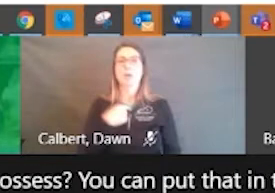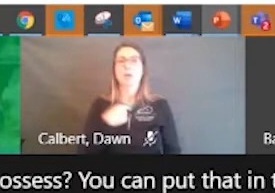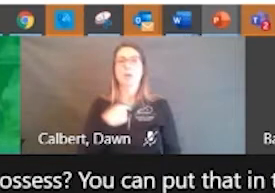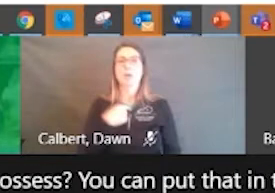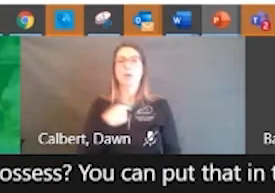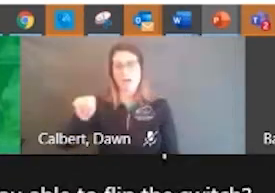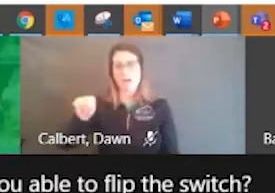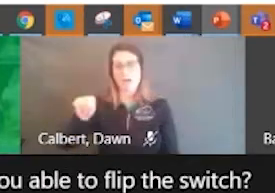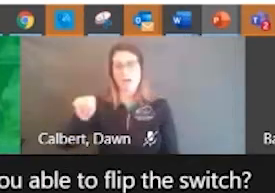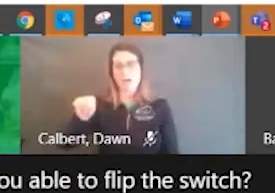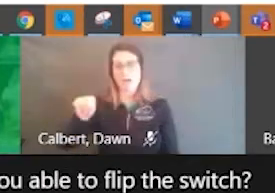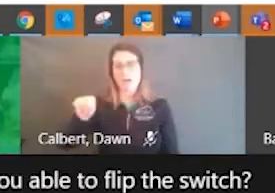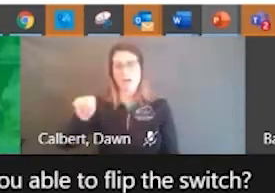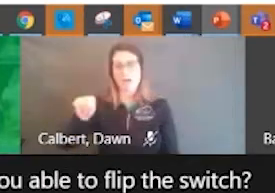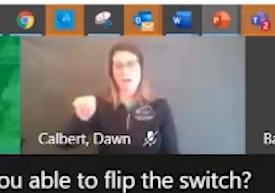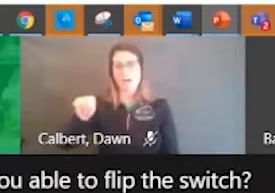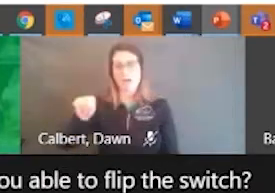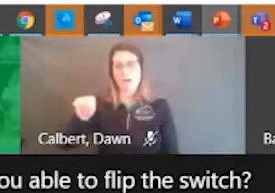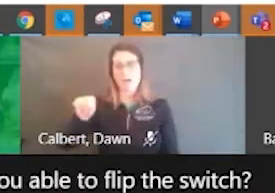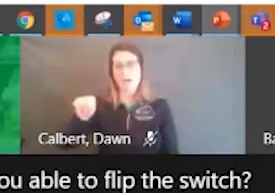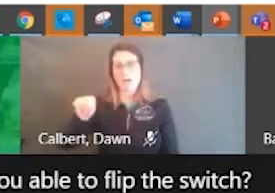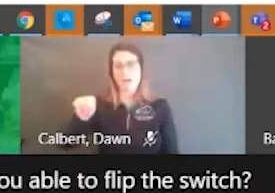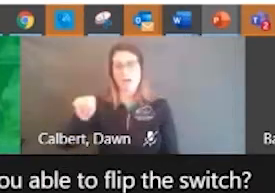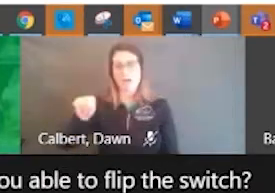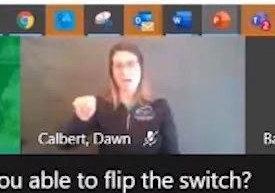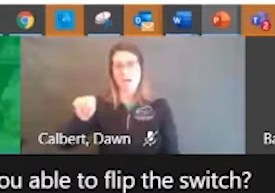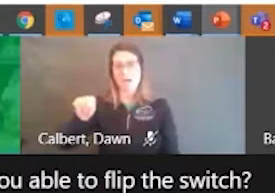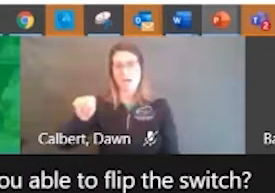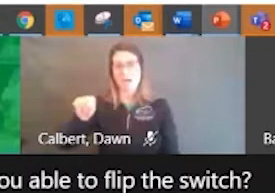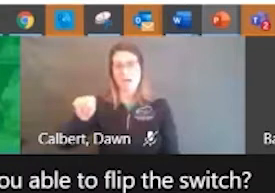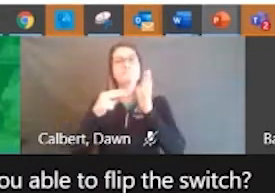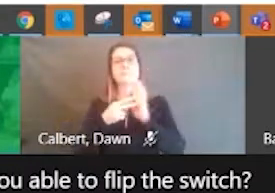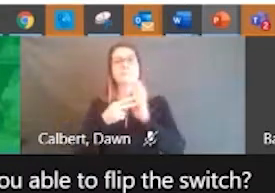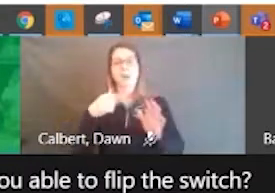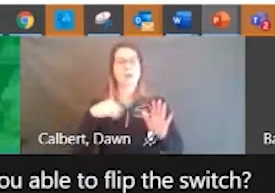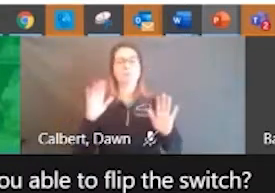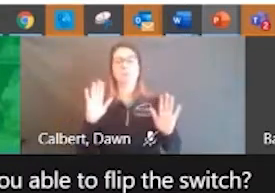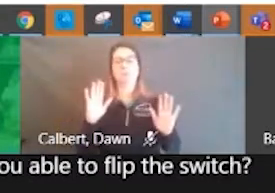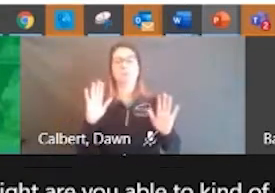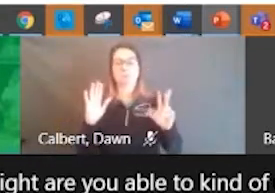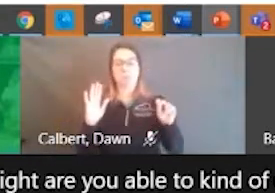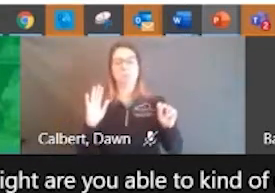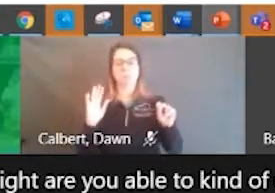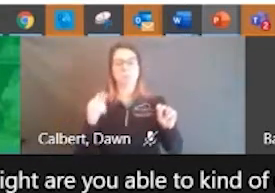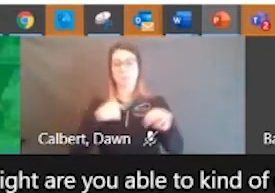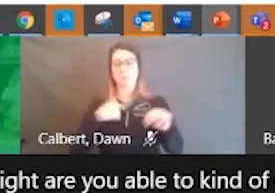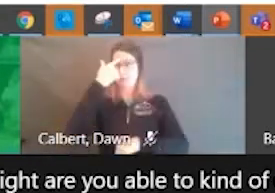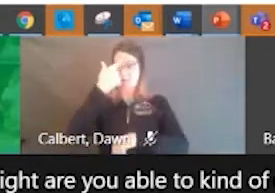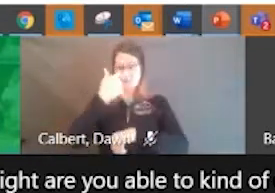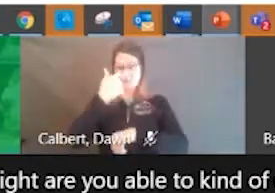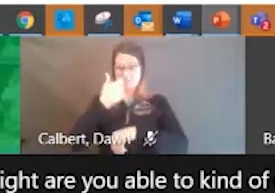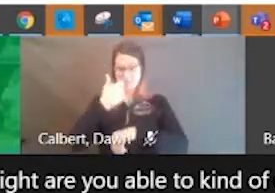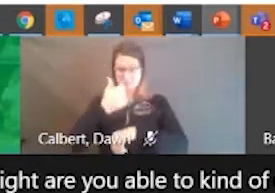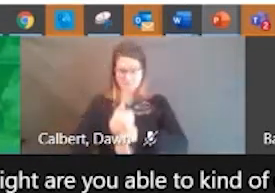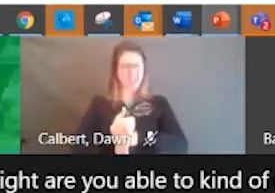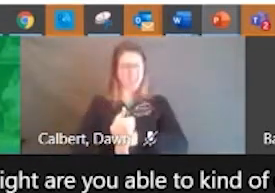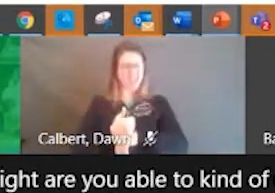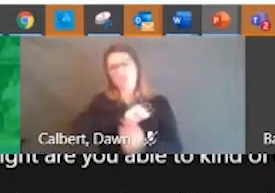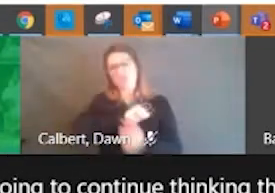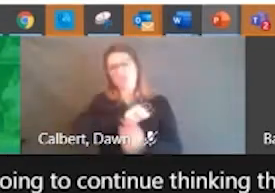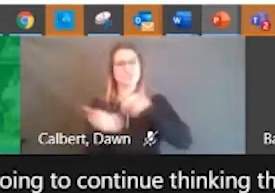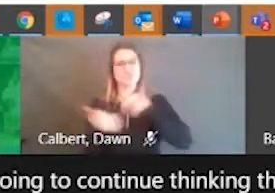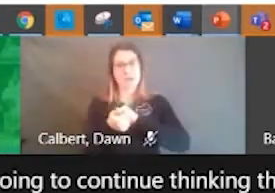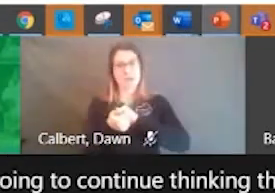able to kind of say, you know what? I'm not going to continue thinking this way. I'm gonna think differently. Do